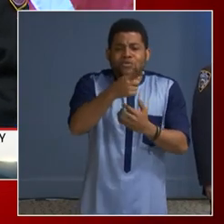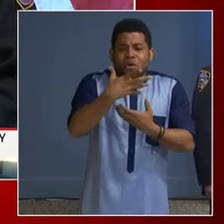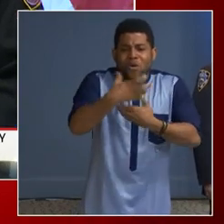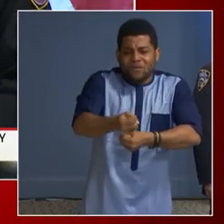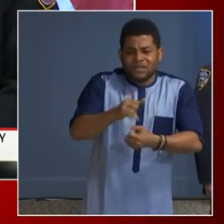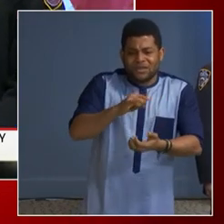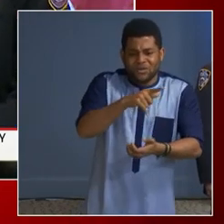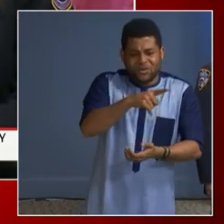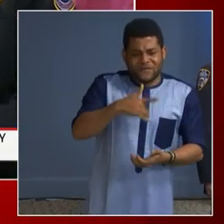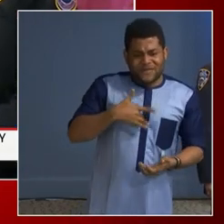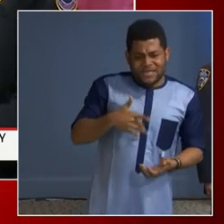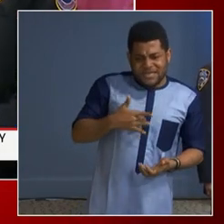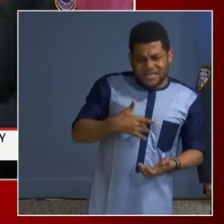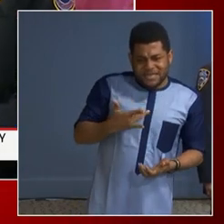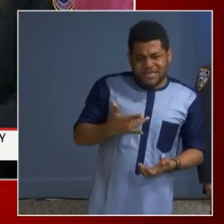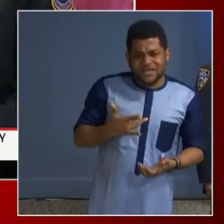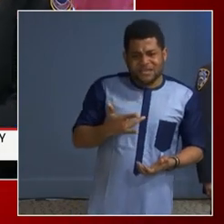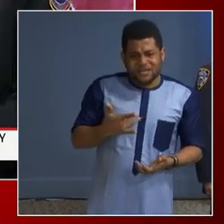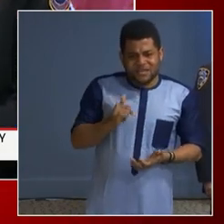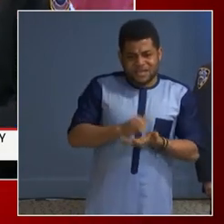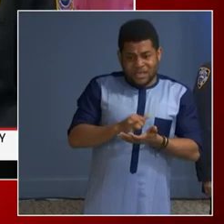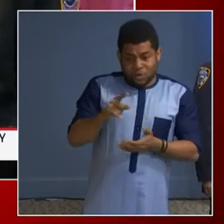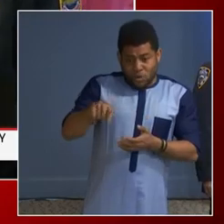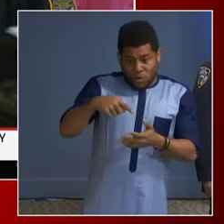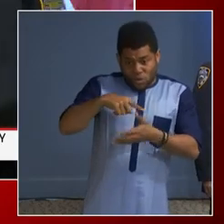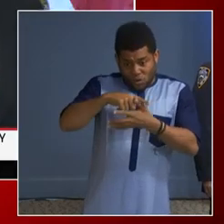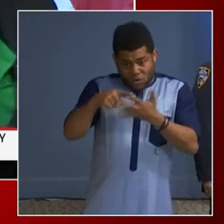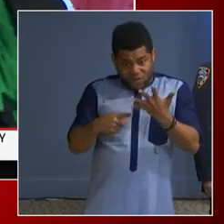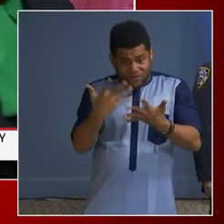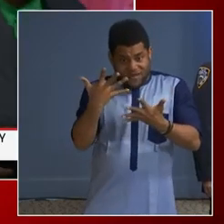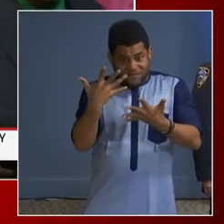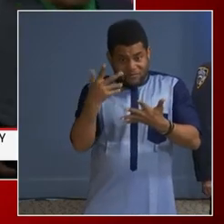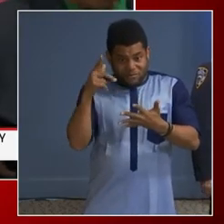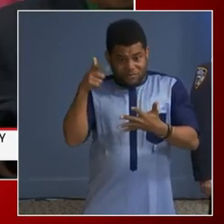that it's only these 5 people who've been shot by this person? Chief.